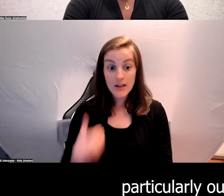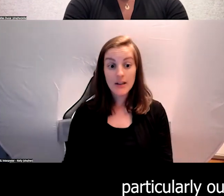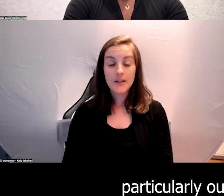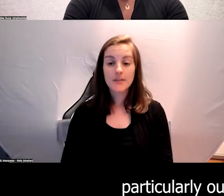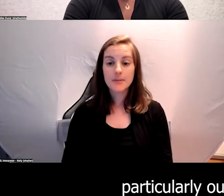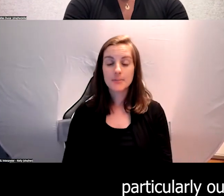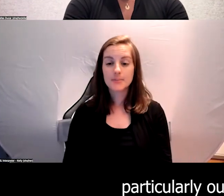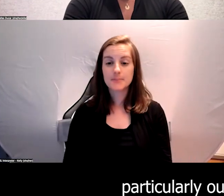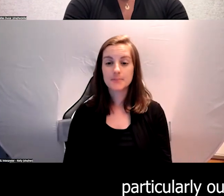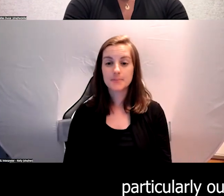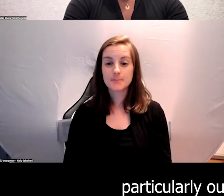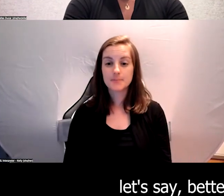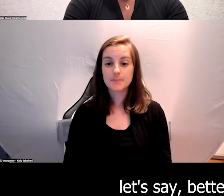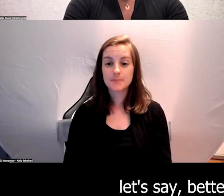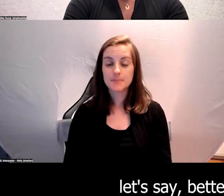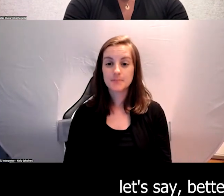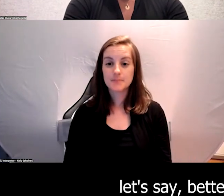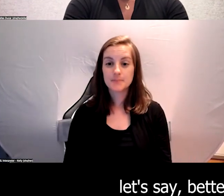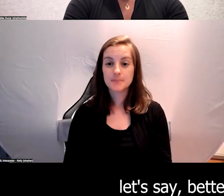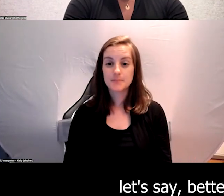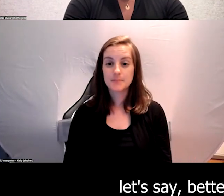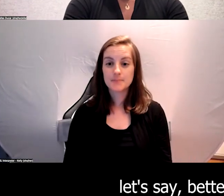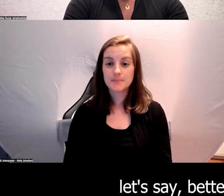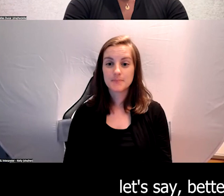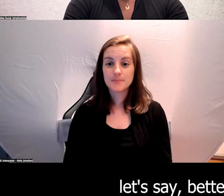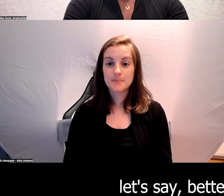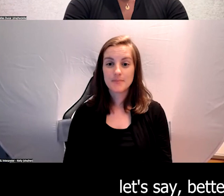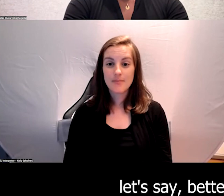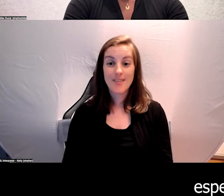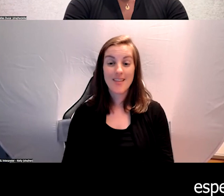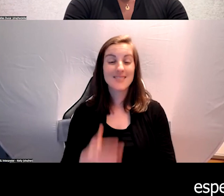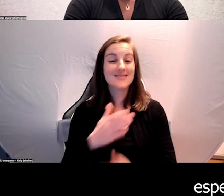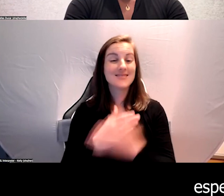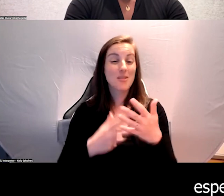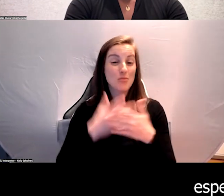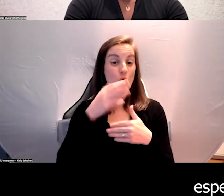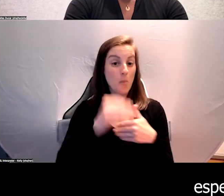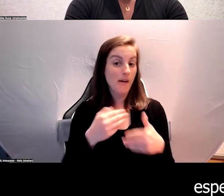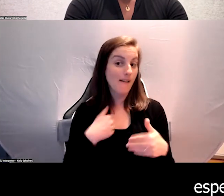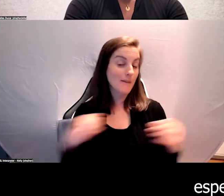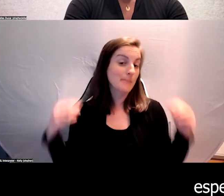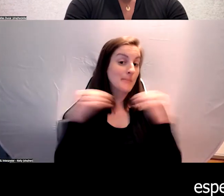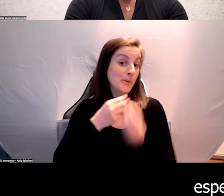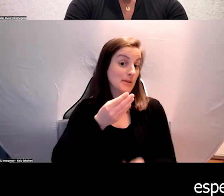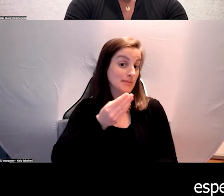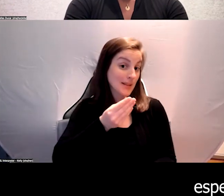particularly out of some of those, let's say, better funded programs, especially,